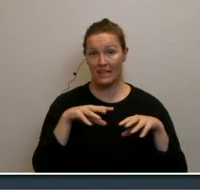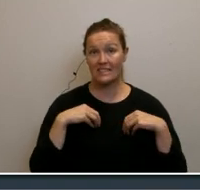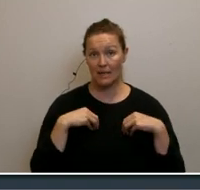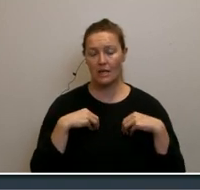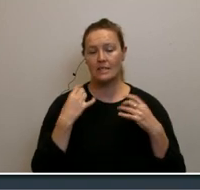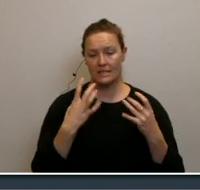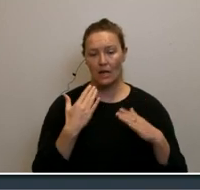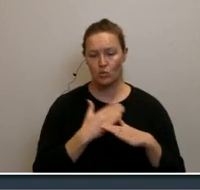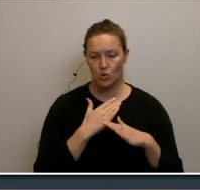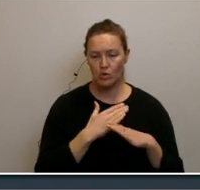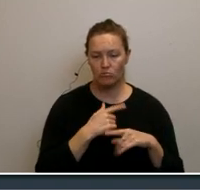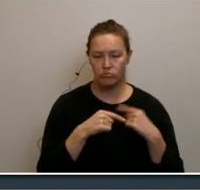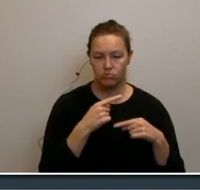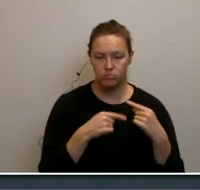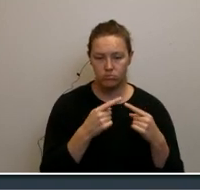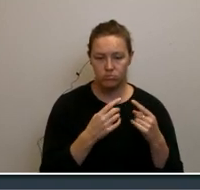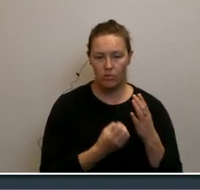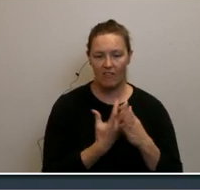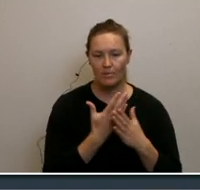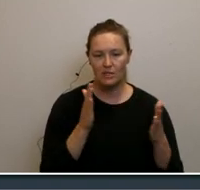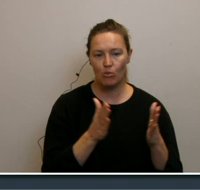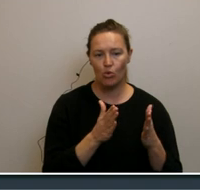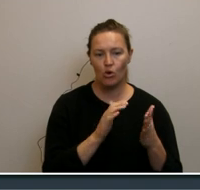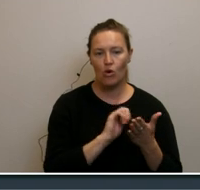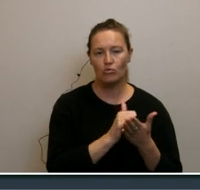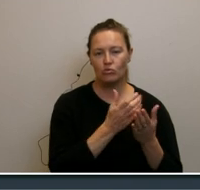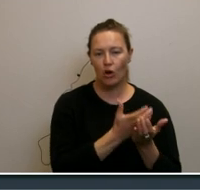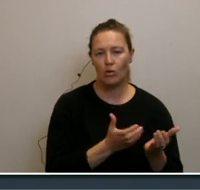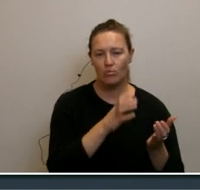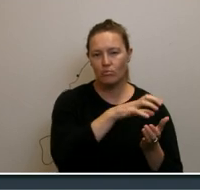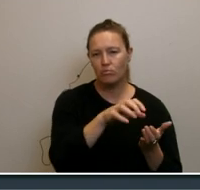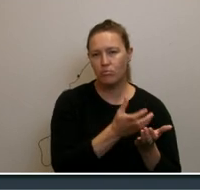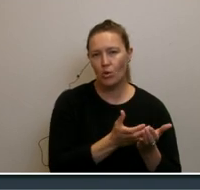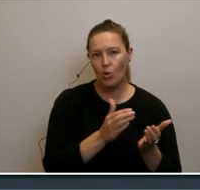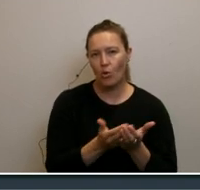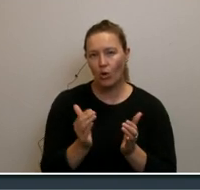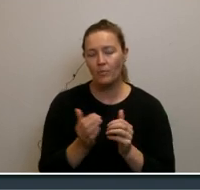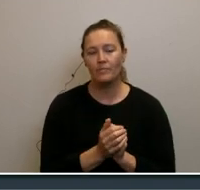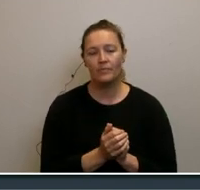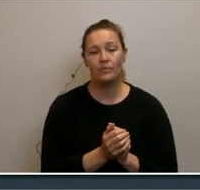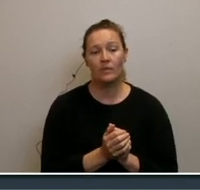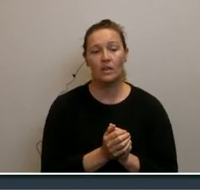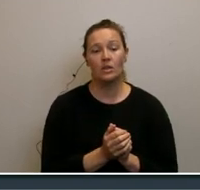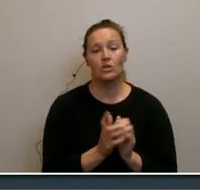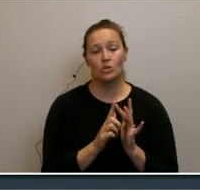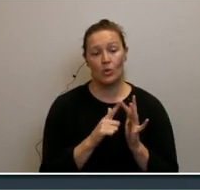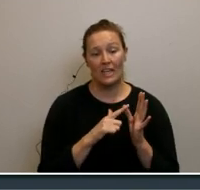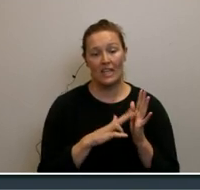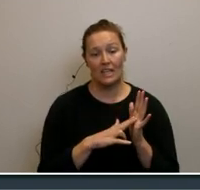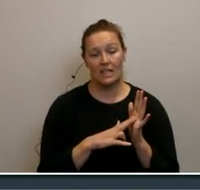And they got underway to produce a small rock pool. Unfortunately, whilst they had the support of